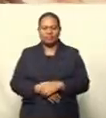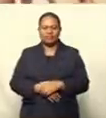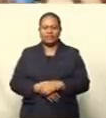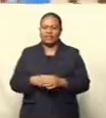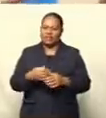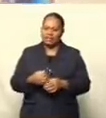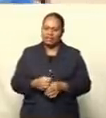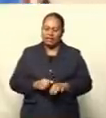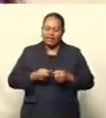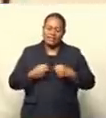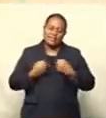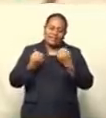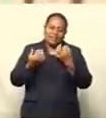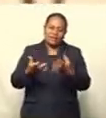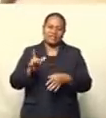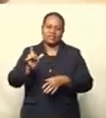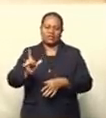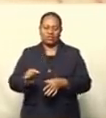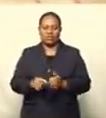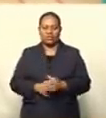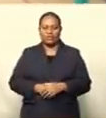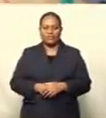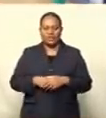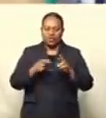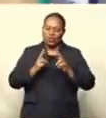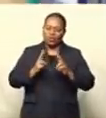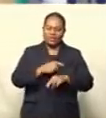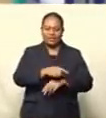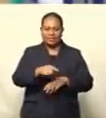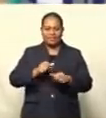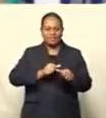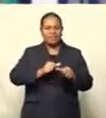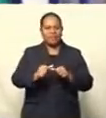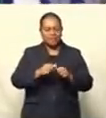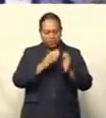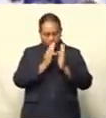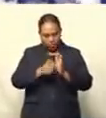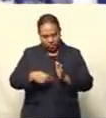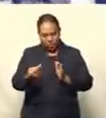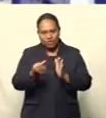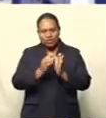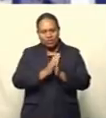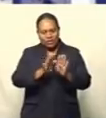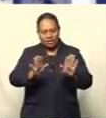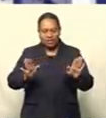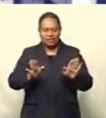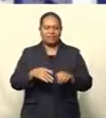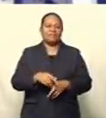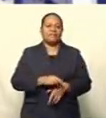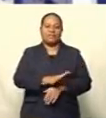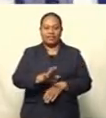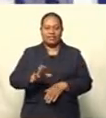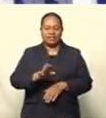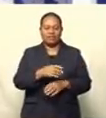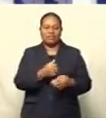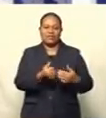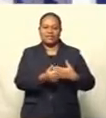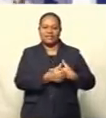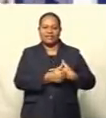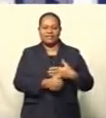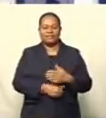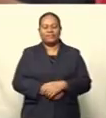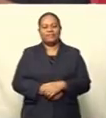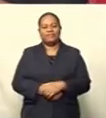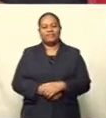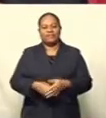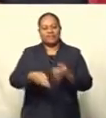the sacrifices that they're making. We just wish them all the best and we continue to pray for them to be safe out there. Apart from this,